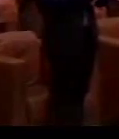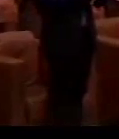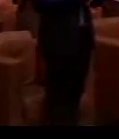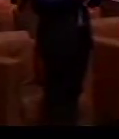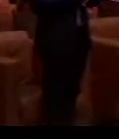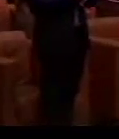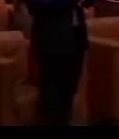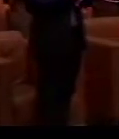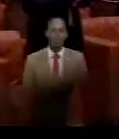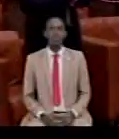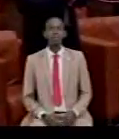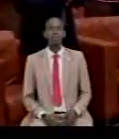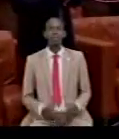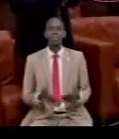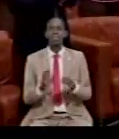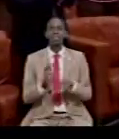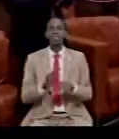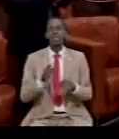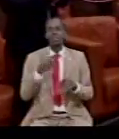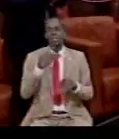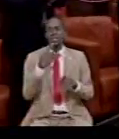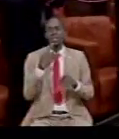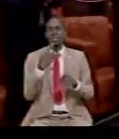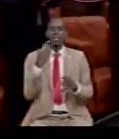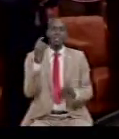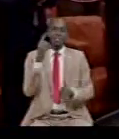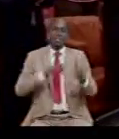Let the church say,